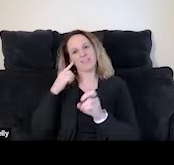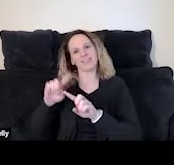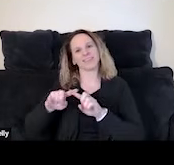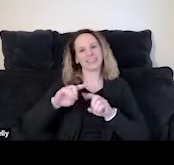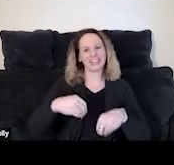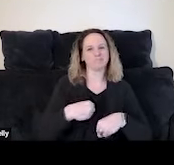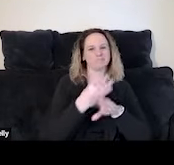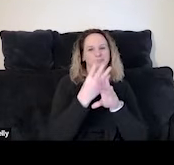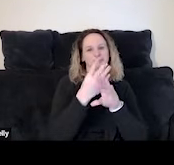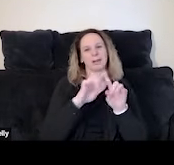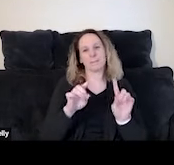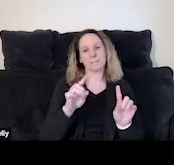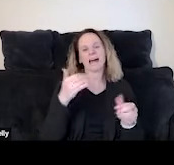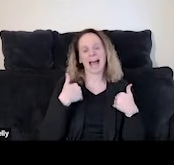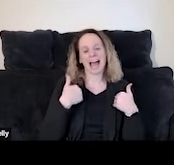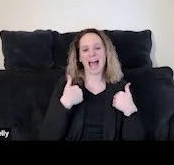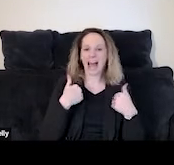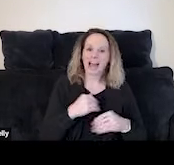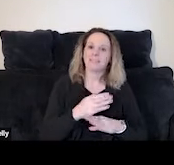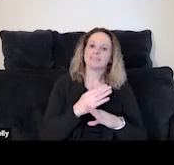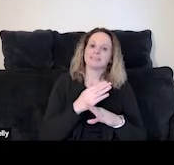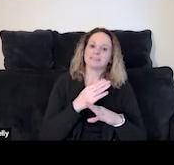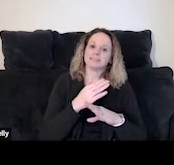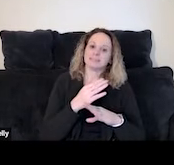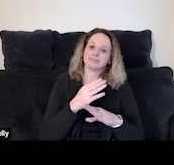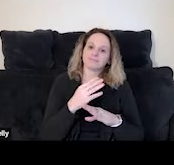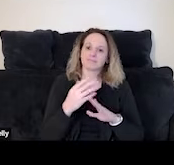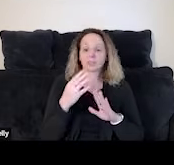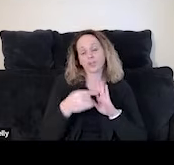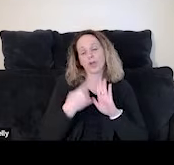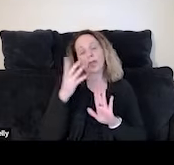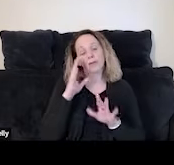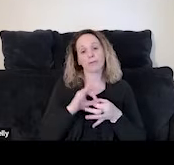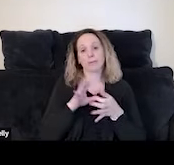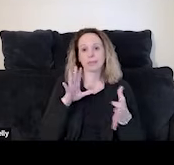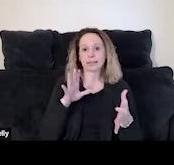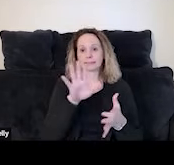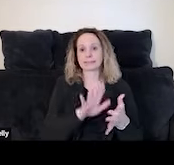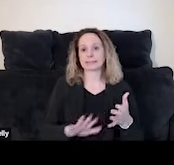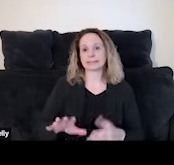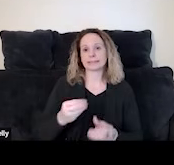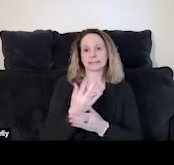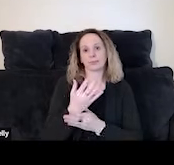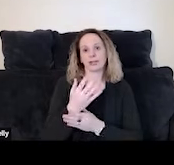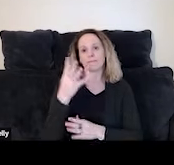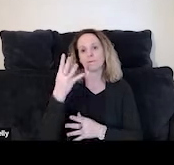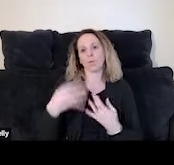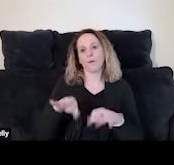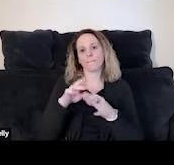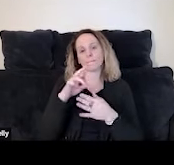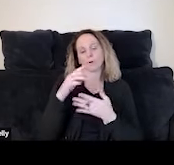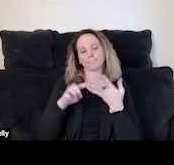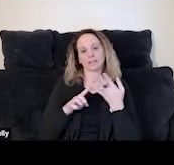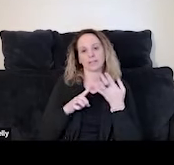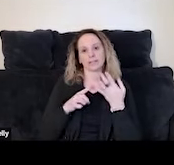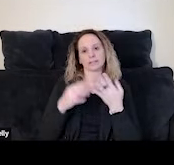but we have a strategic roadmap that we'll be releasing yet this spring around 4 key areas of increasing career